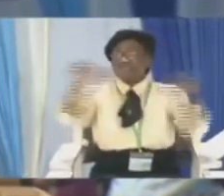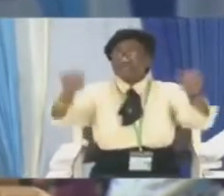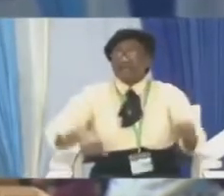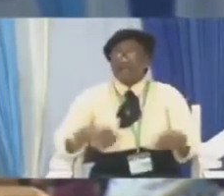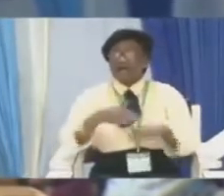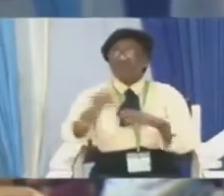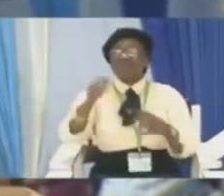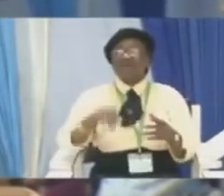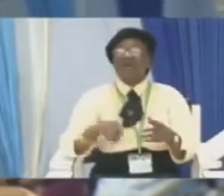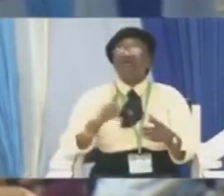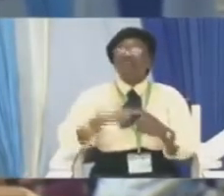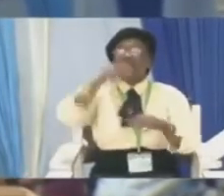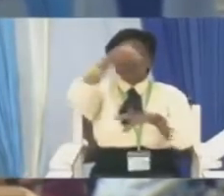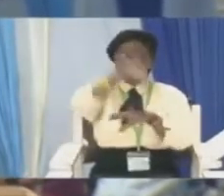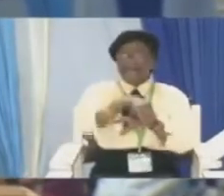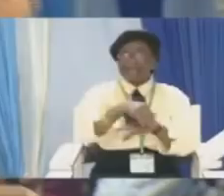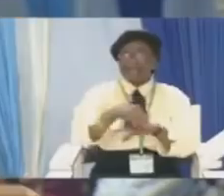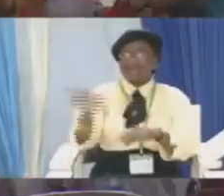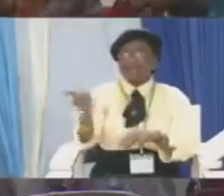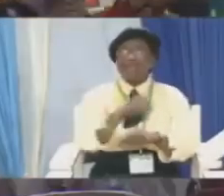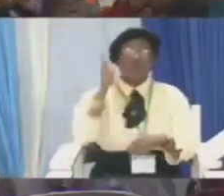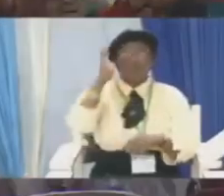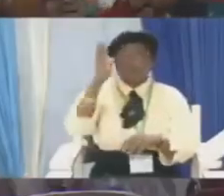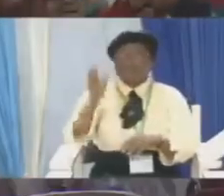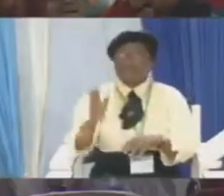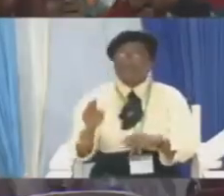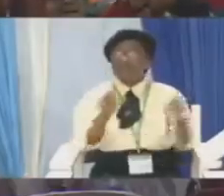tonight, you will look for that battle, you will not see it again.